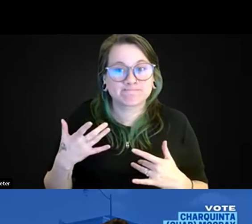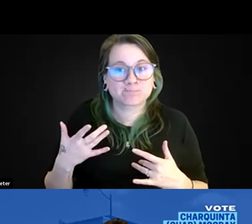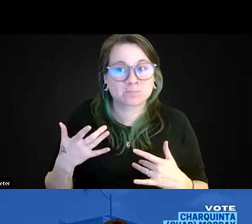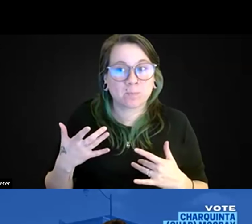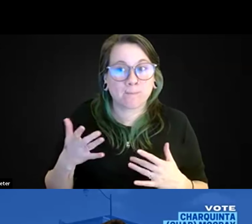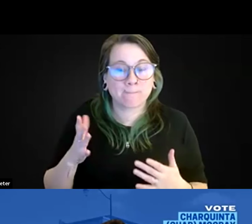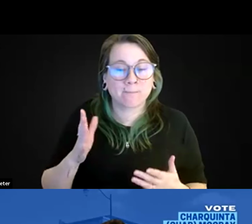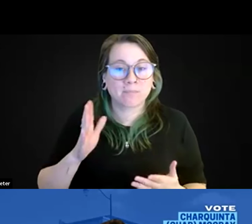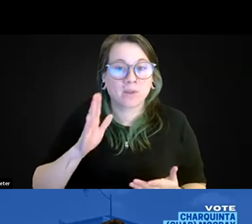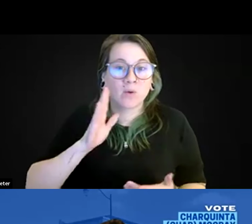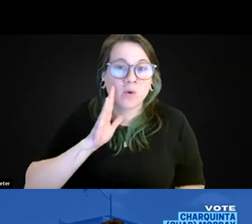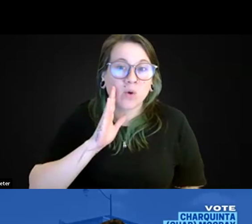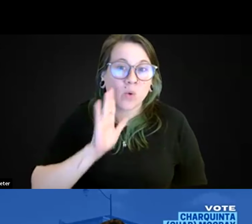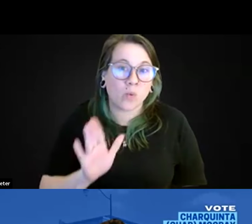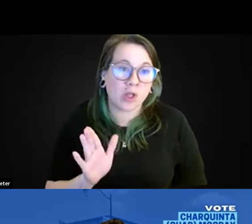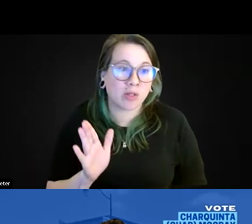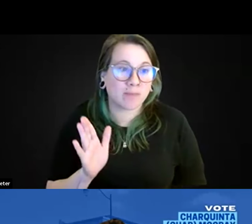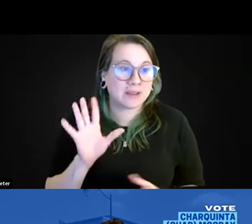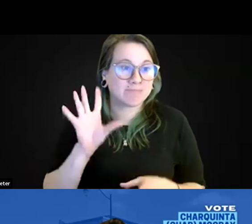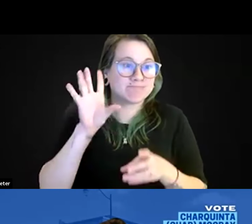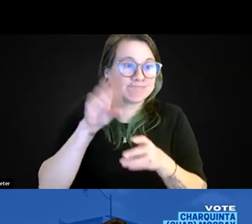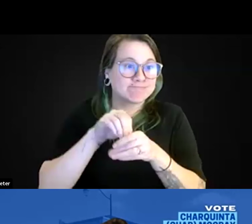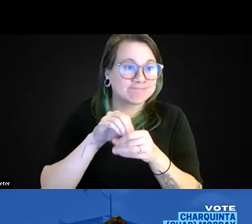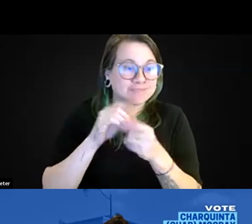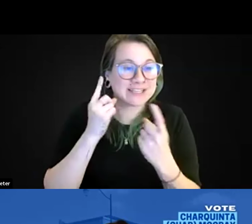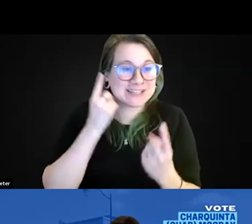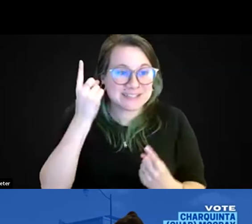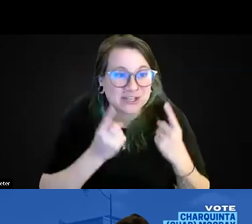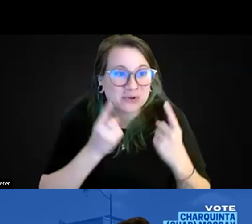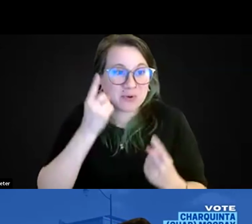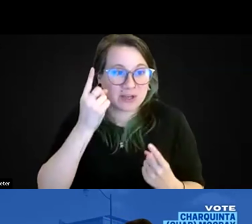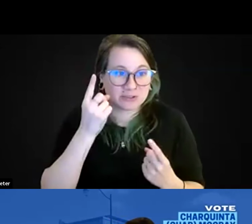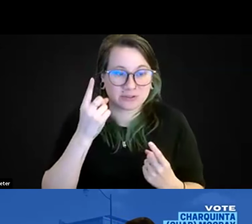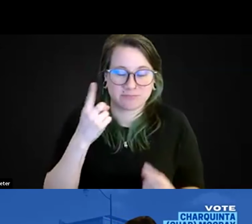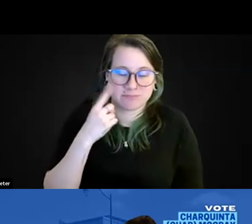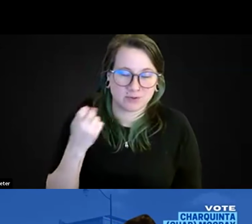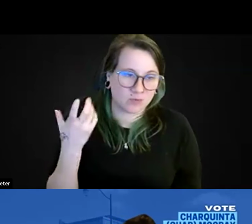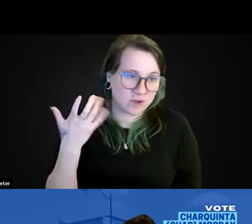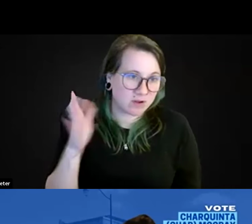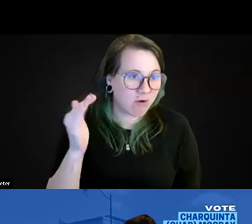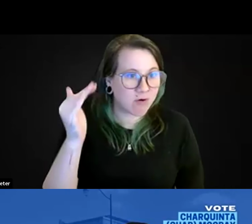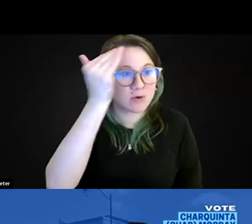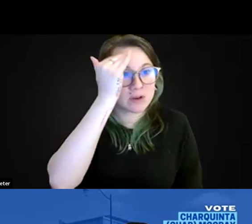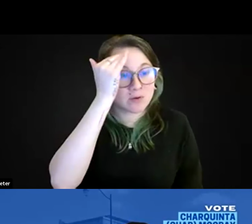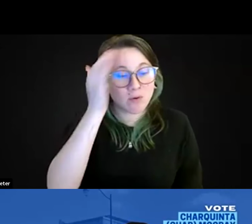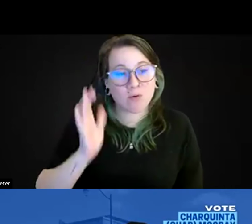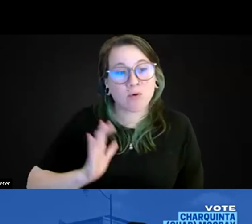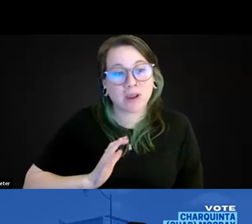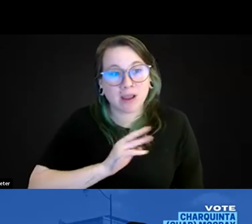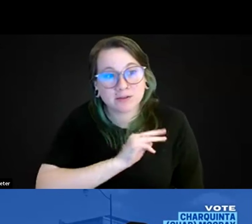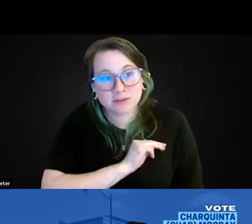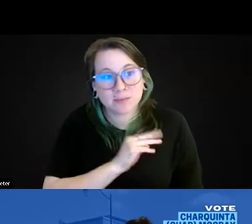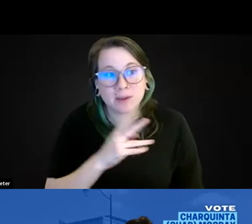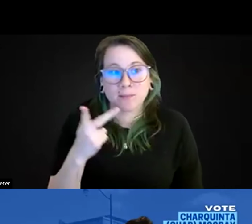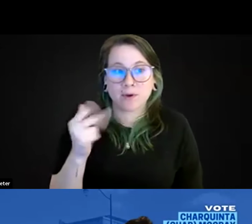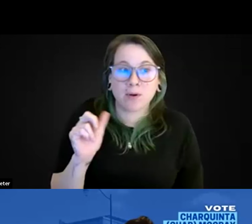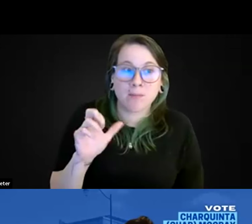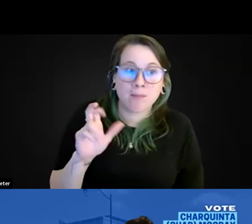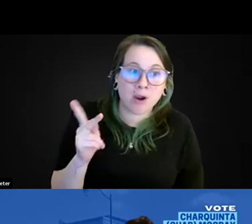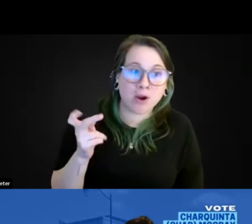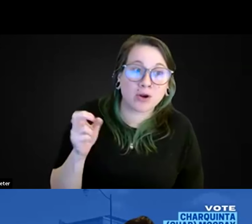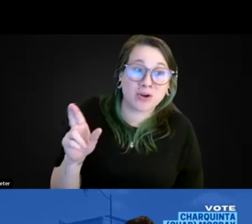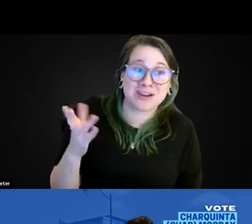will be considered when, because we all know that Councilmember Parker is a